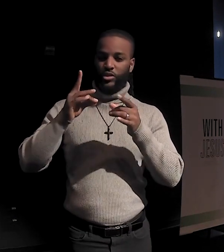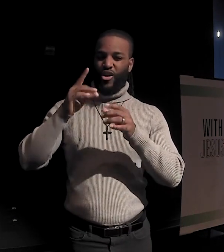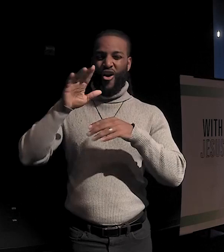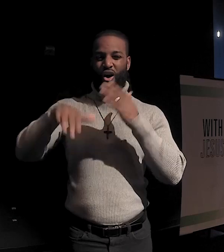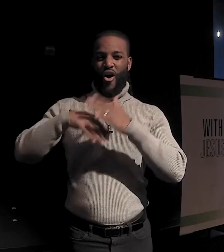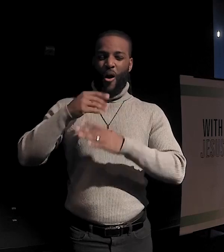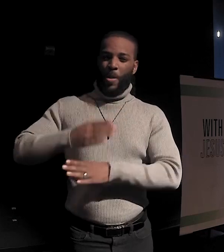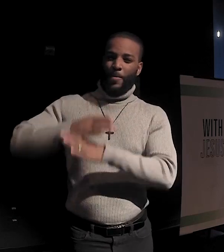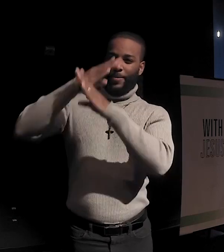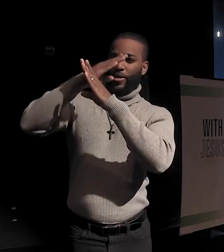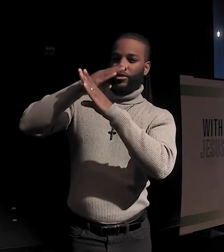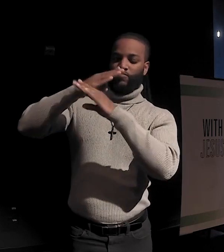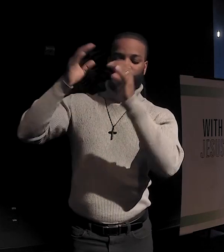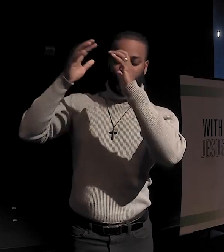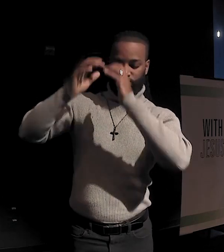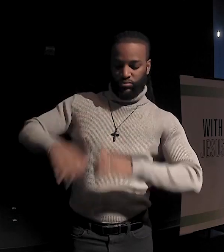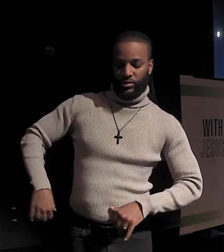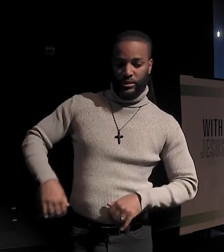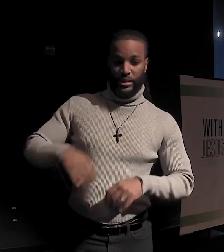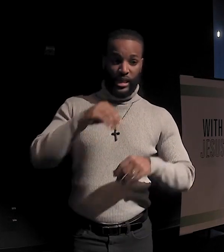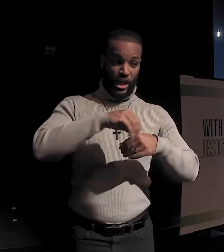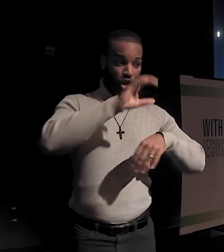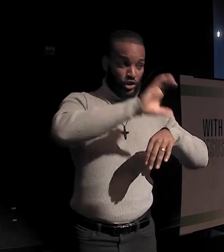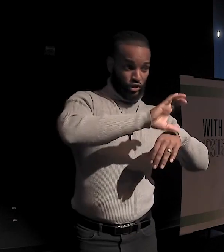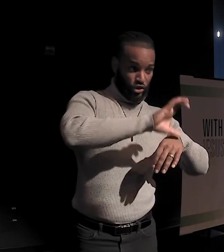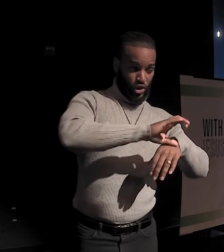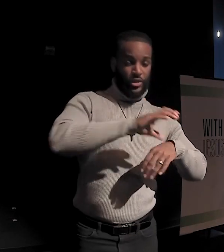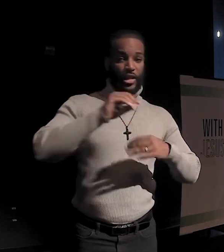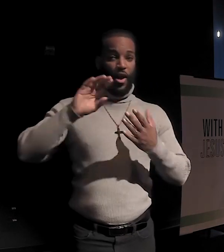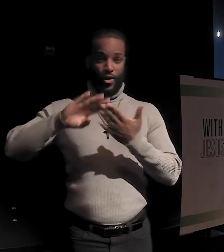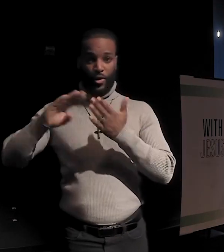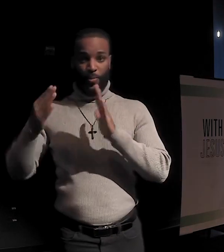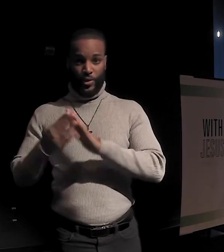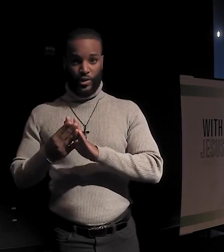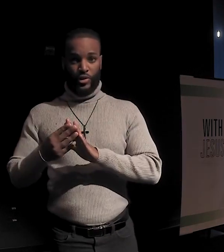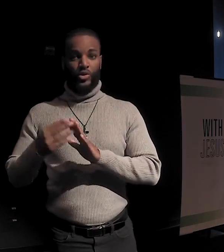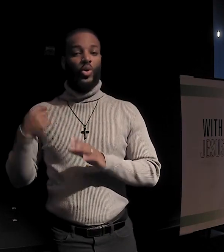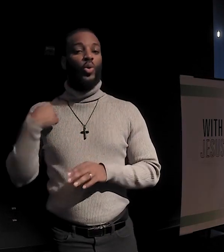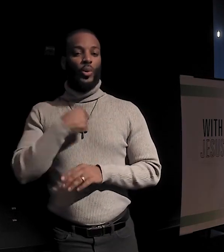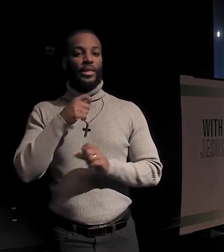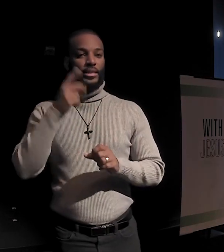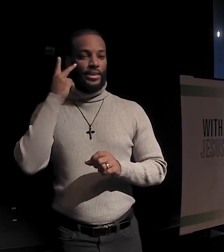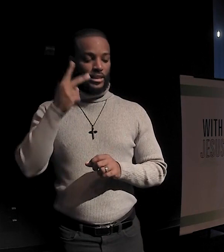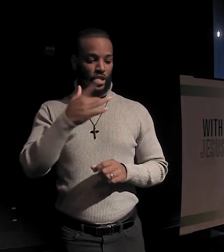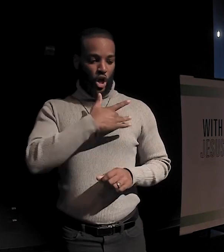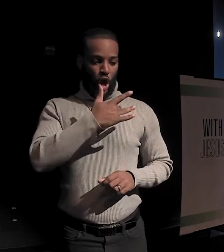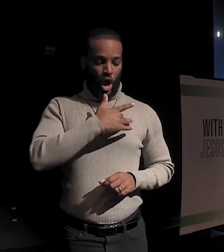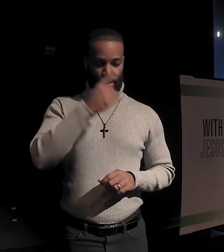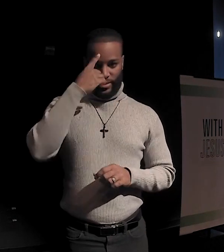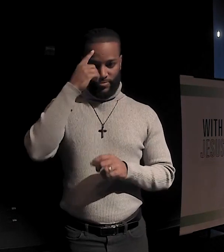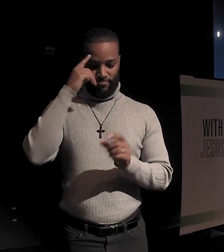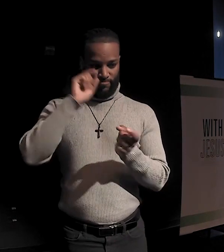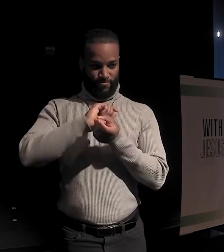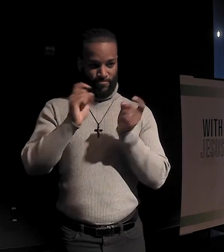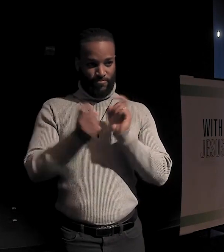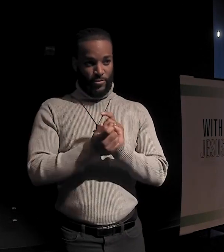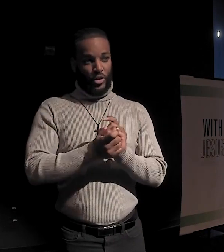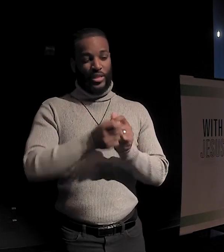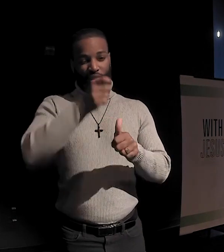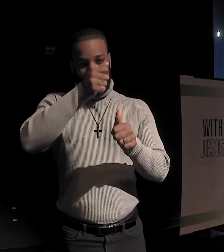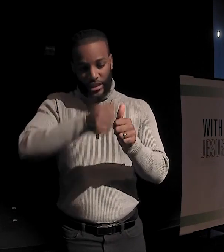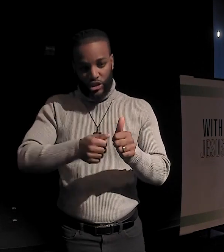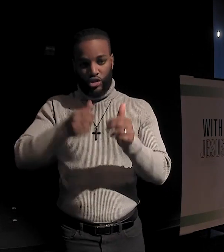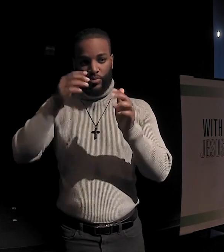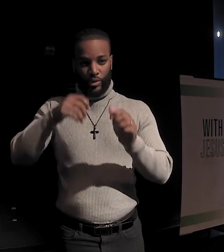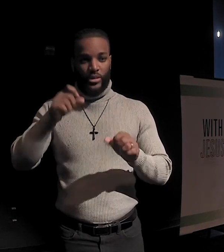barriers in our church and in our community so that we can see hearts and minds transform, so that every individual is